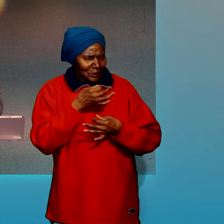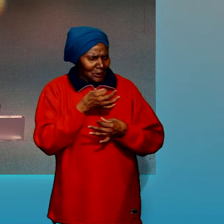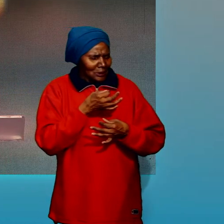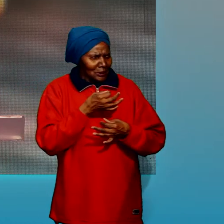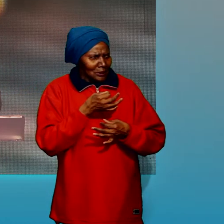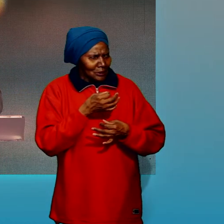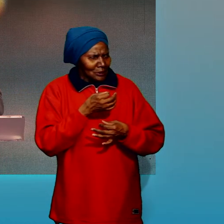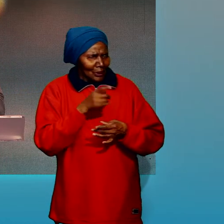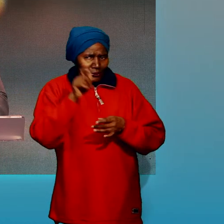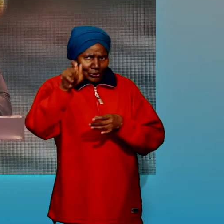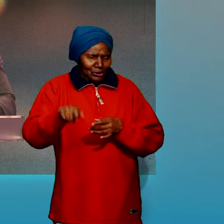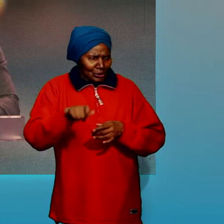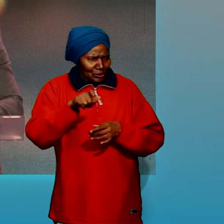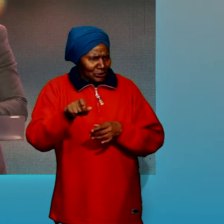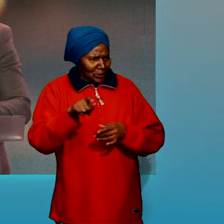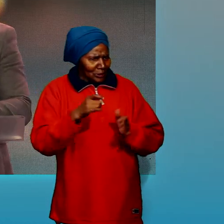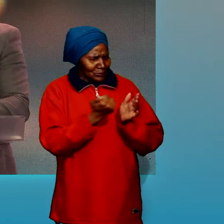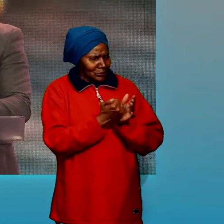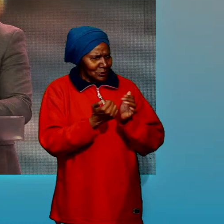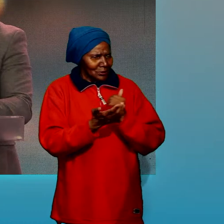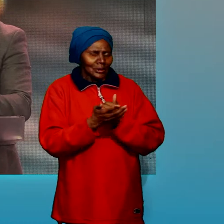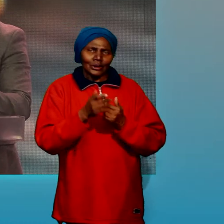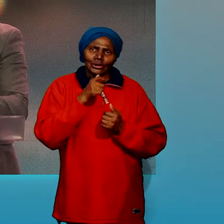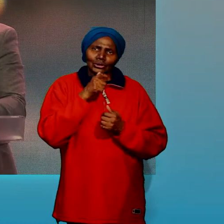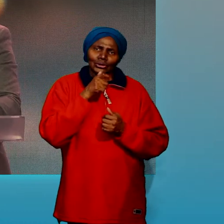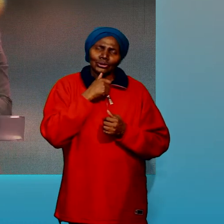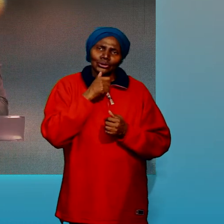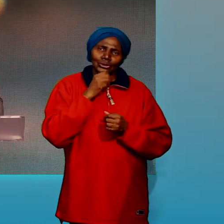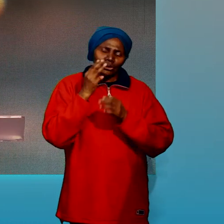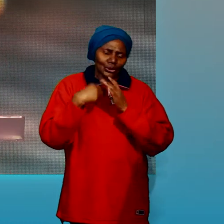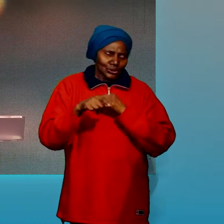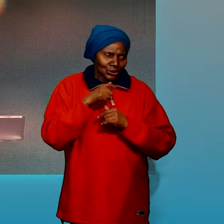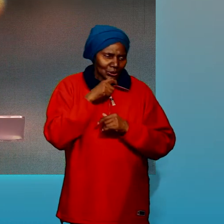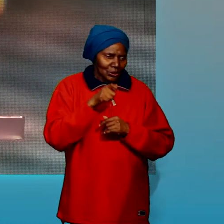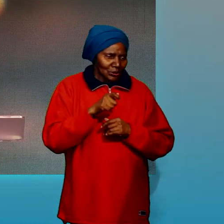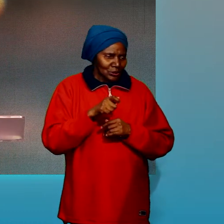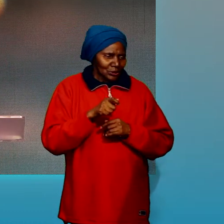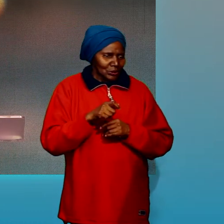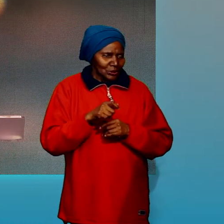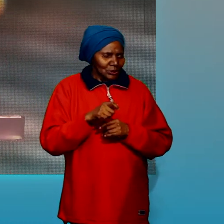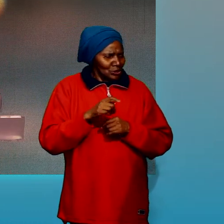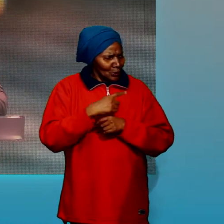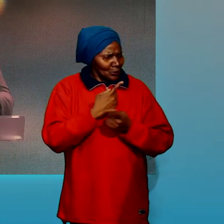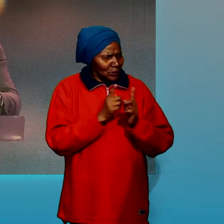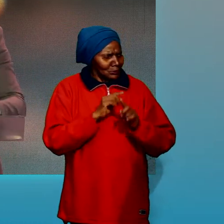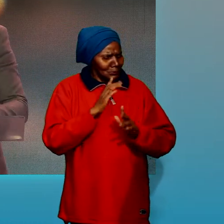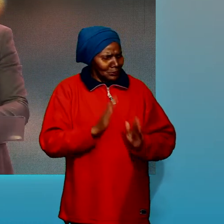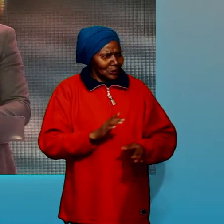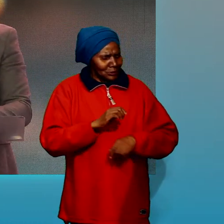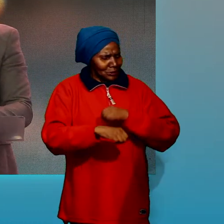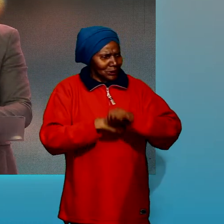The purpose and the goal of our lives and our hearts is to become more like Jesus. We must be conformed into his image